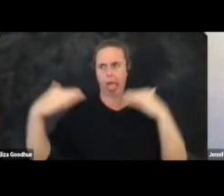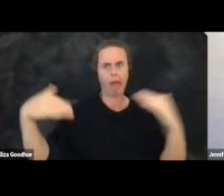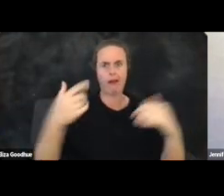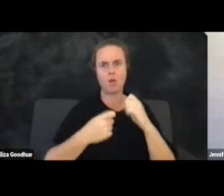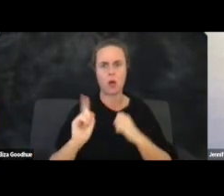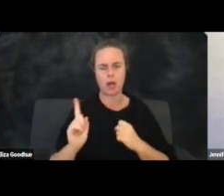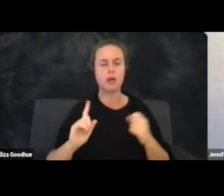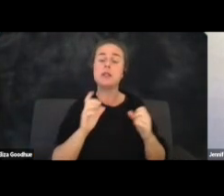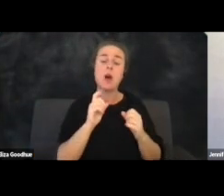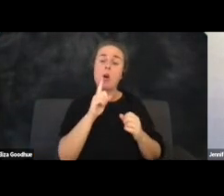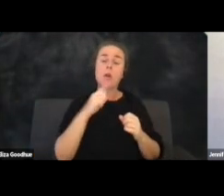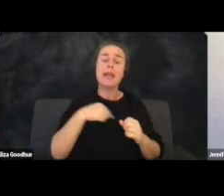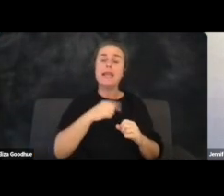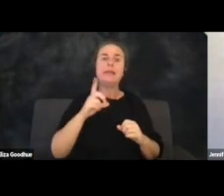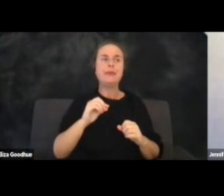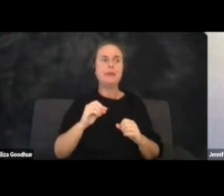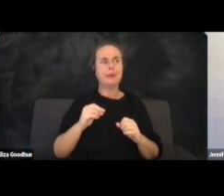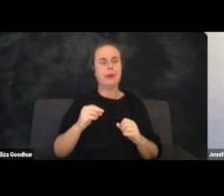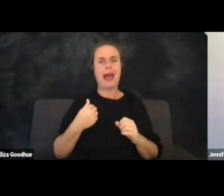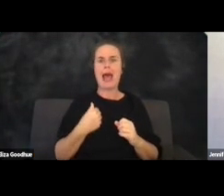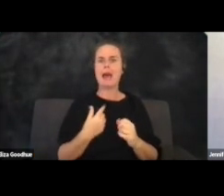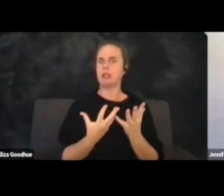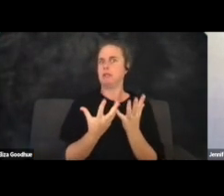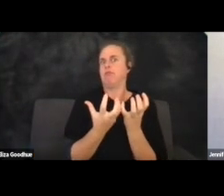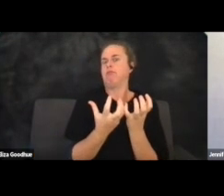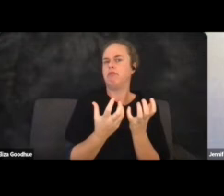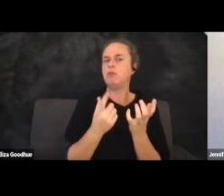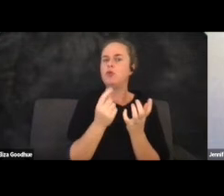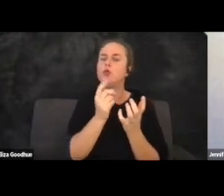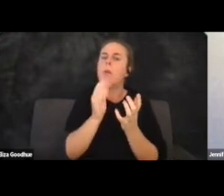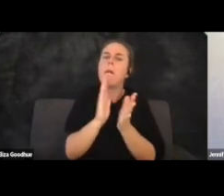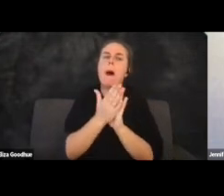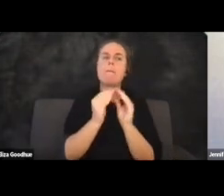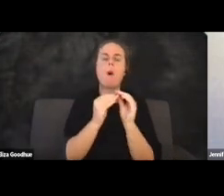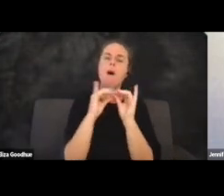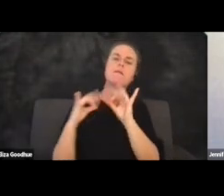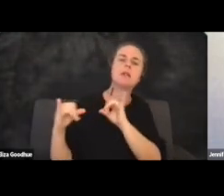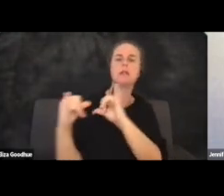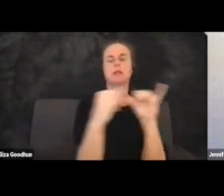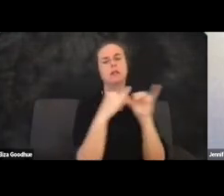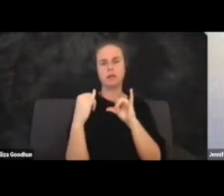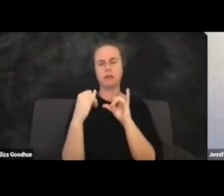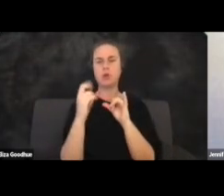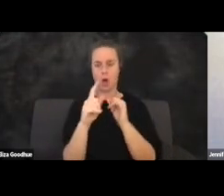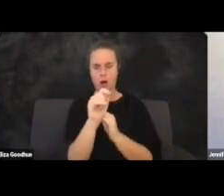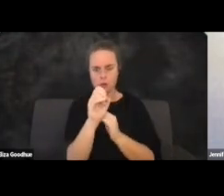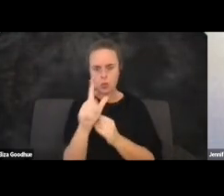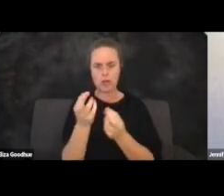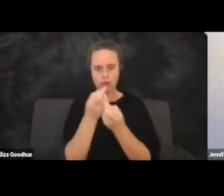on the same page as a community around what are the tools and resources that we want to support our folks